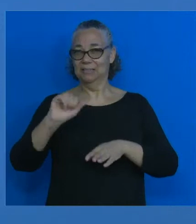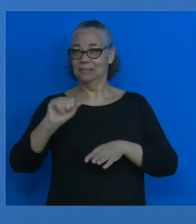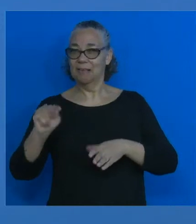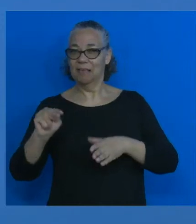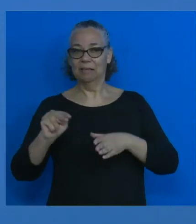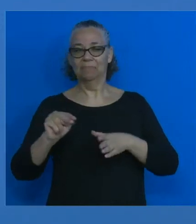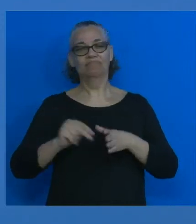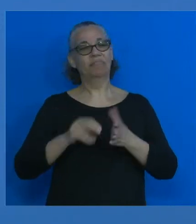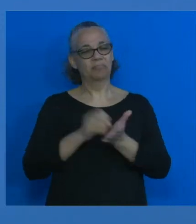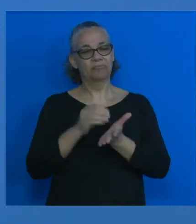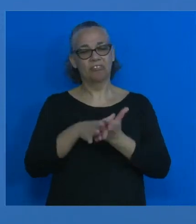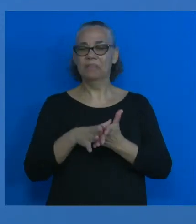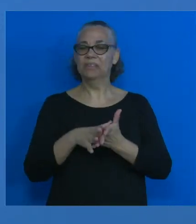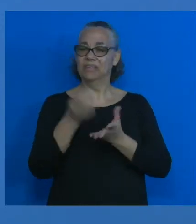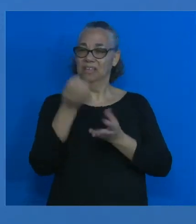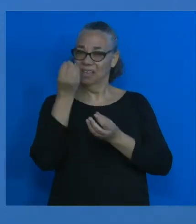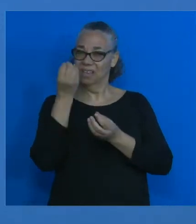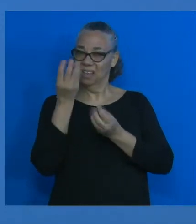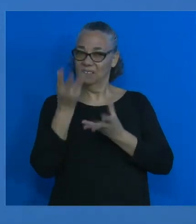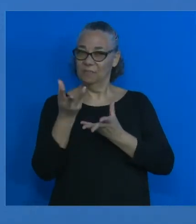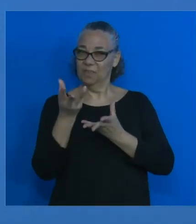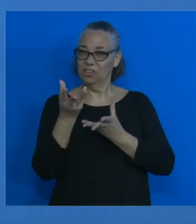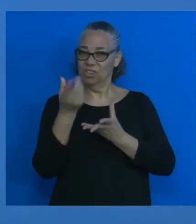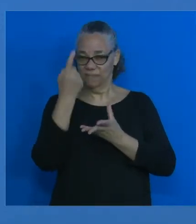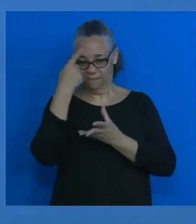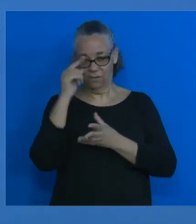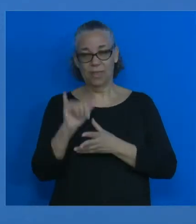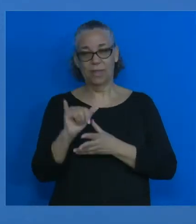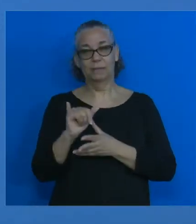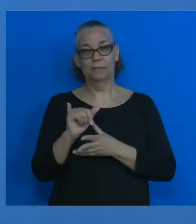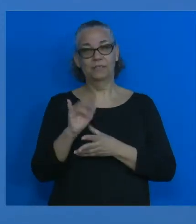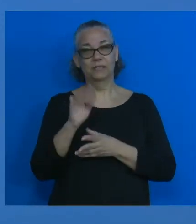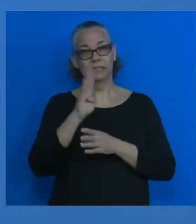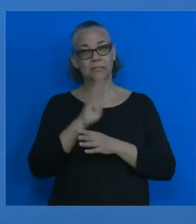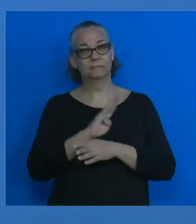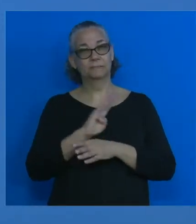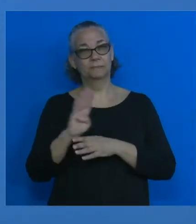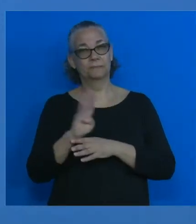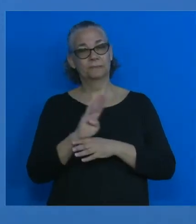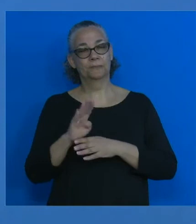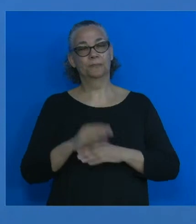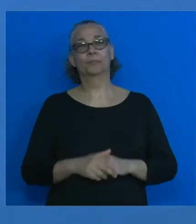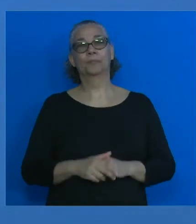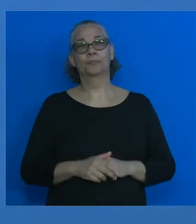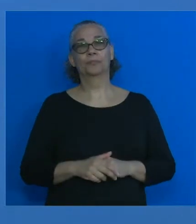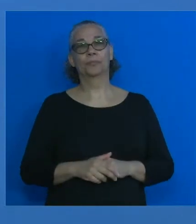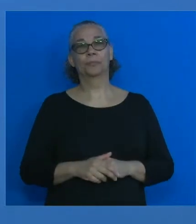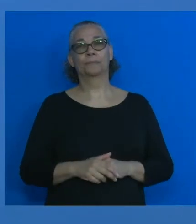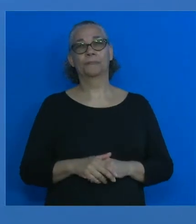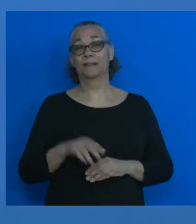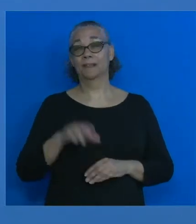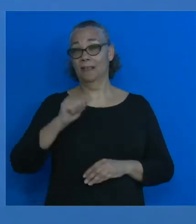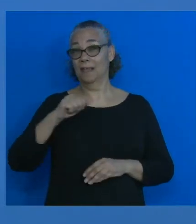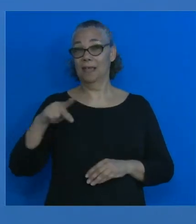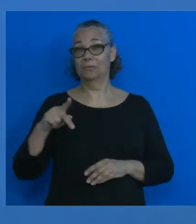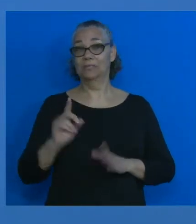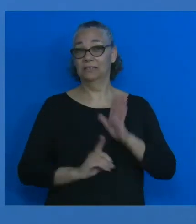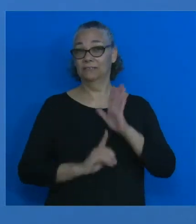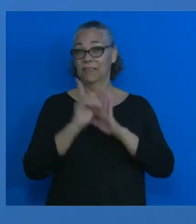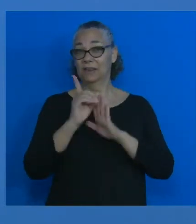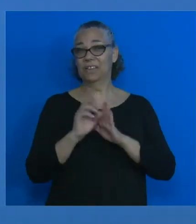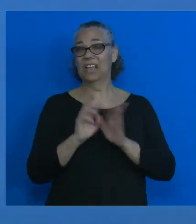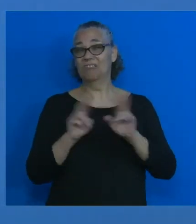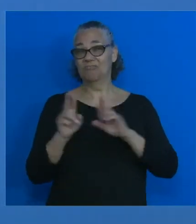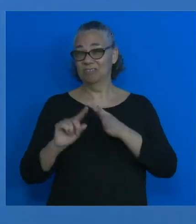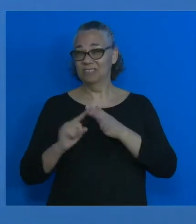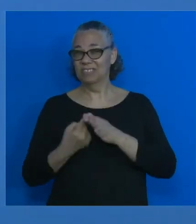contact details from that particular instance. That app was, as I said, developed and is ready to launch. It is not